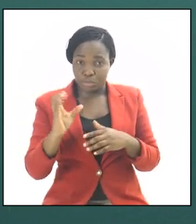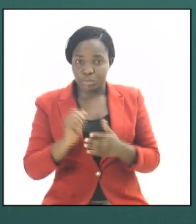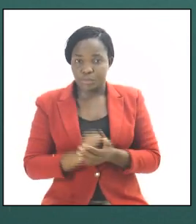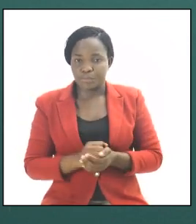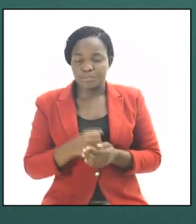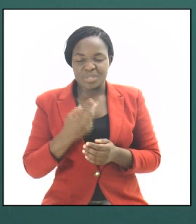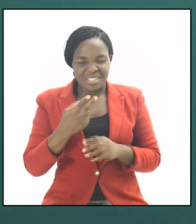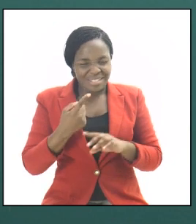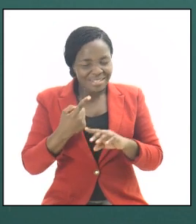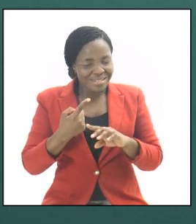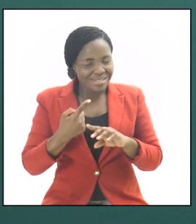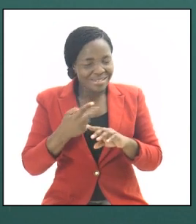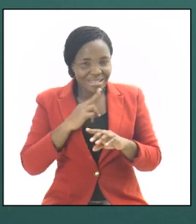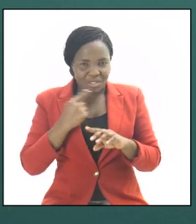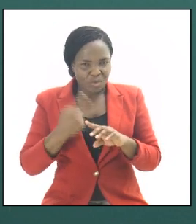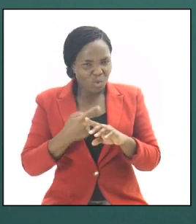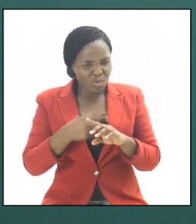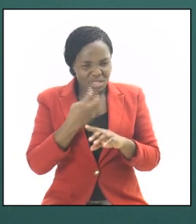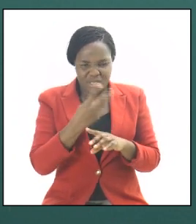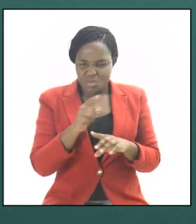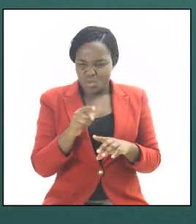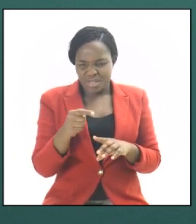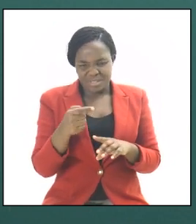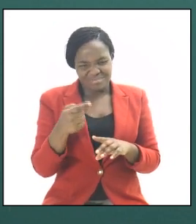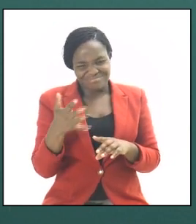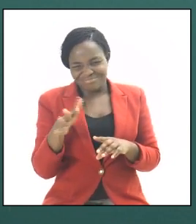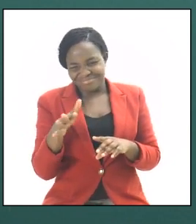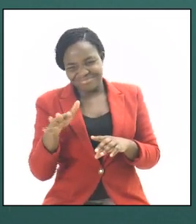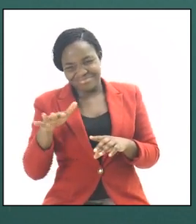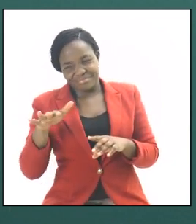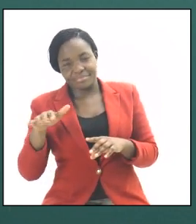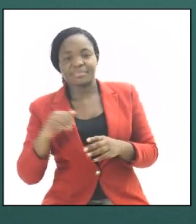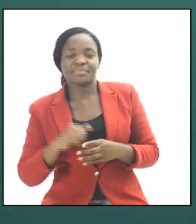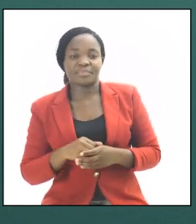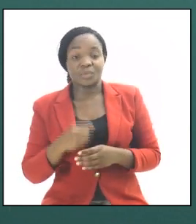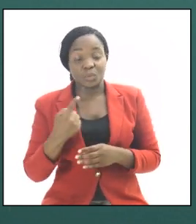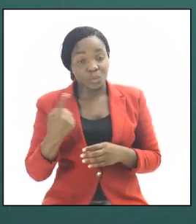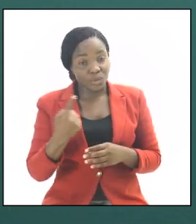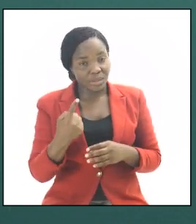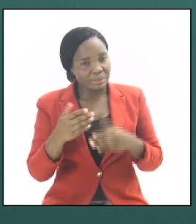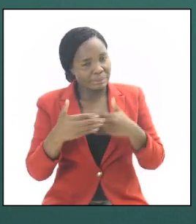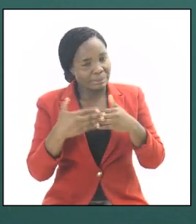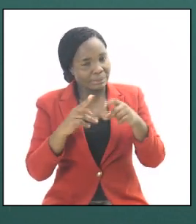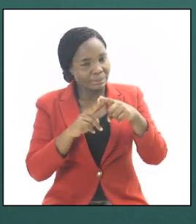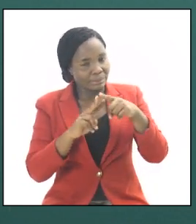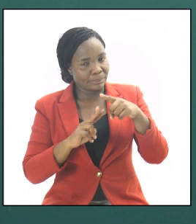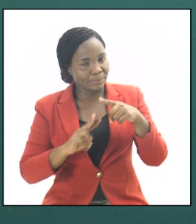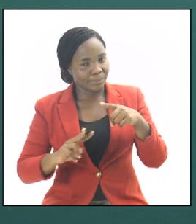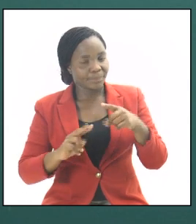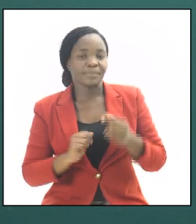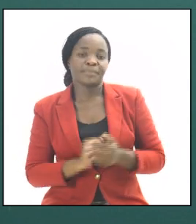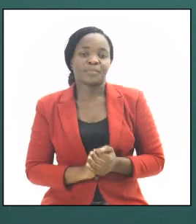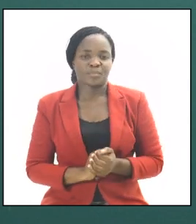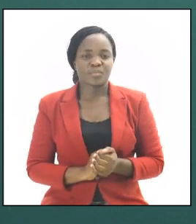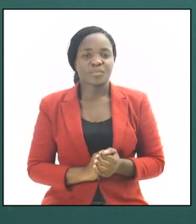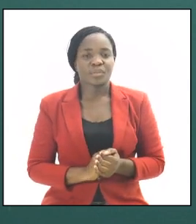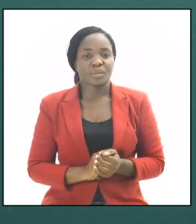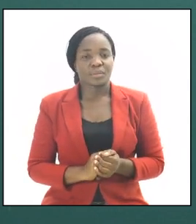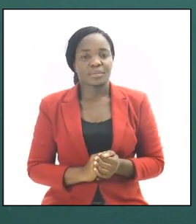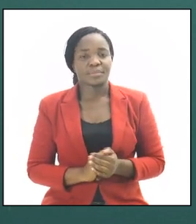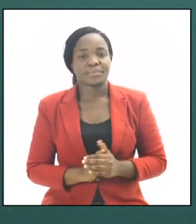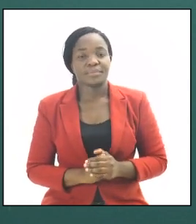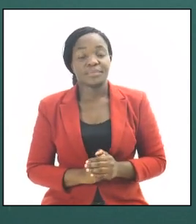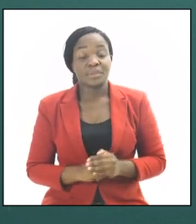So we must still find the square root of that number. The answer will be 4.3